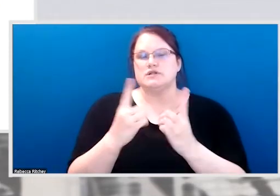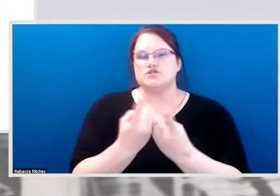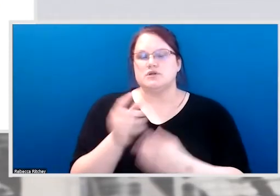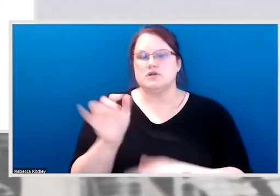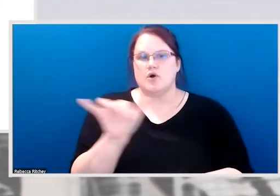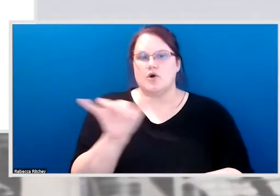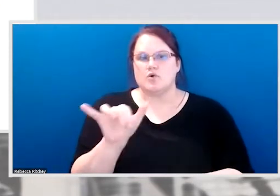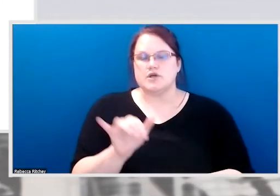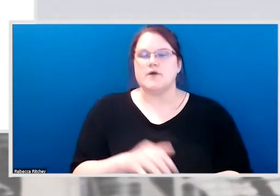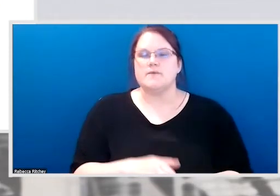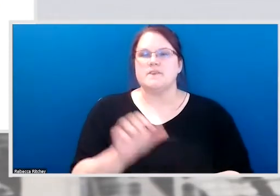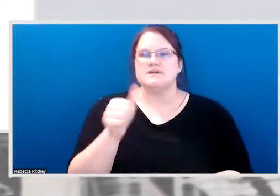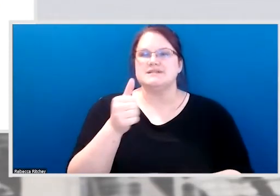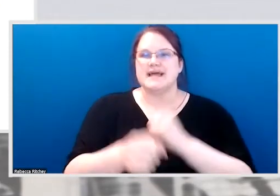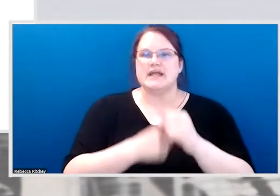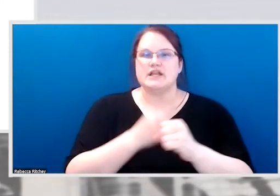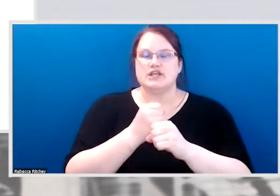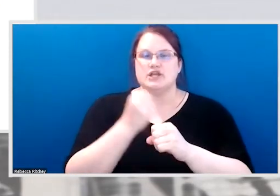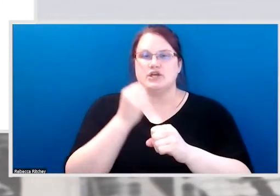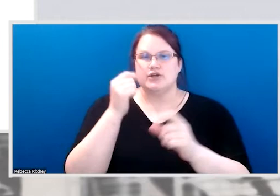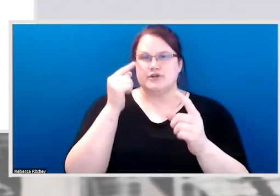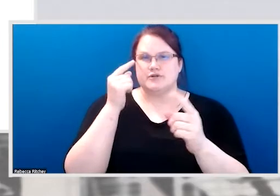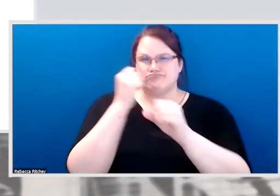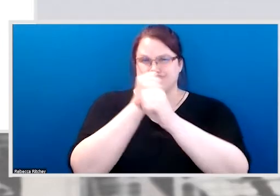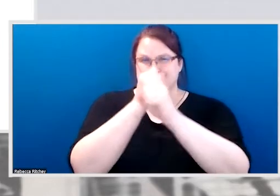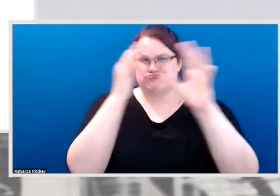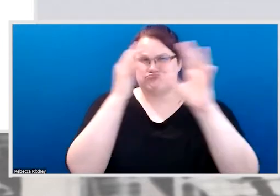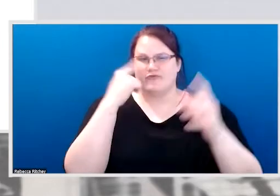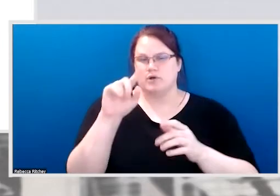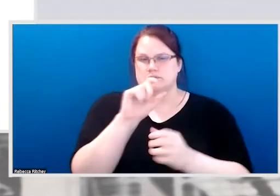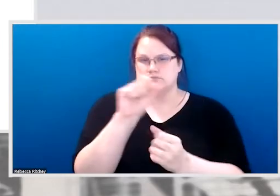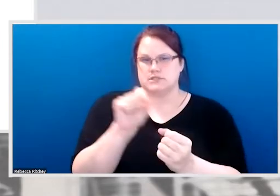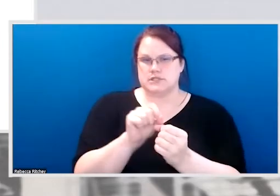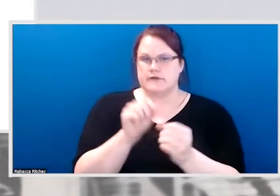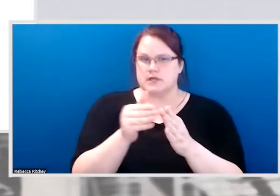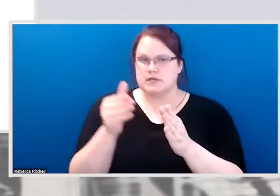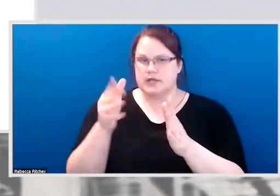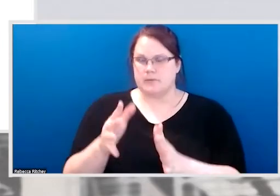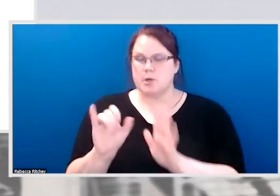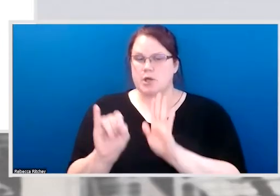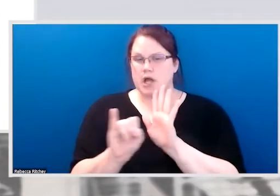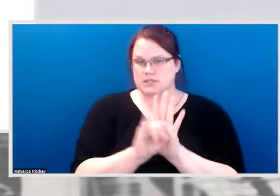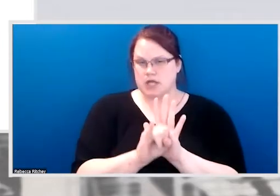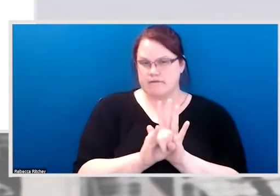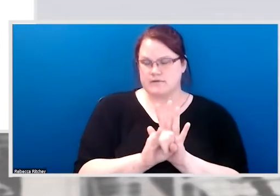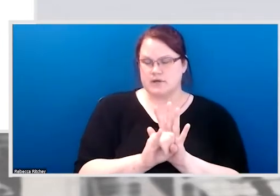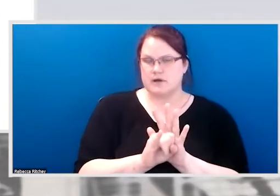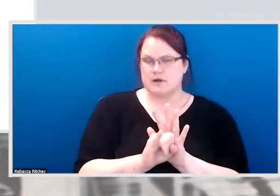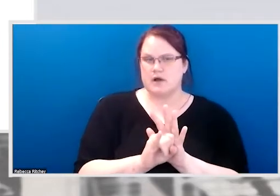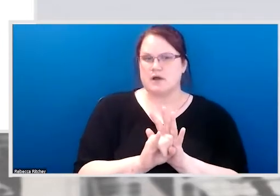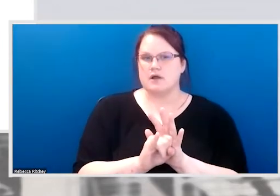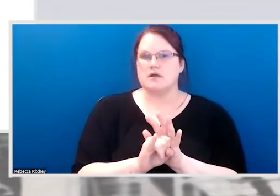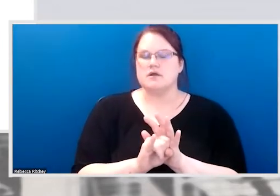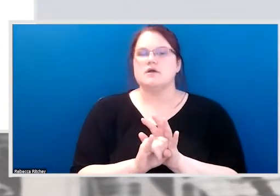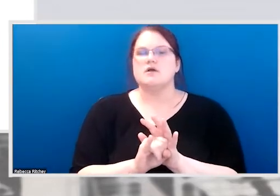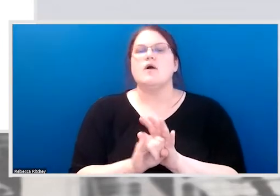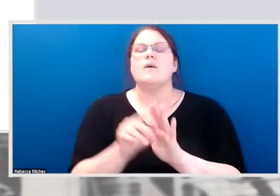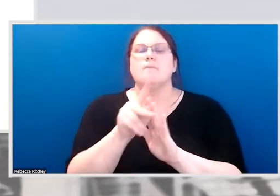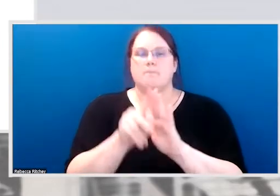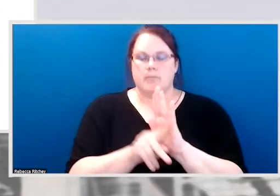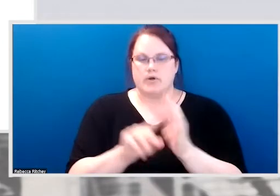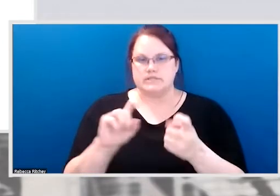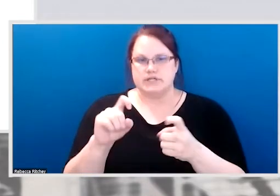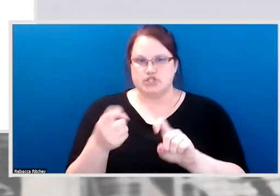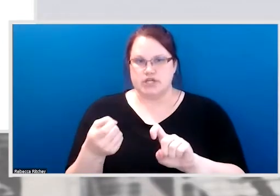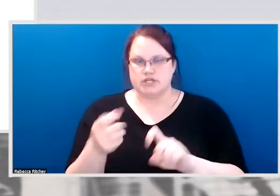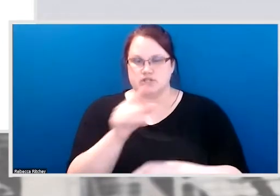really 10-year visions for those specific neighborhoods that then identify policy changes or